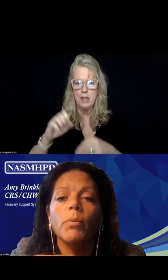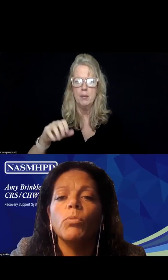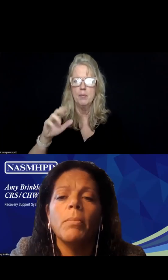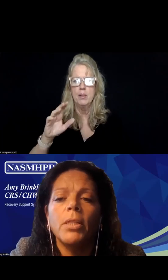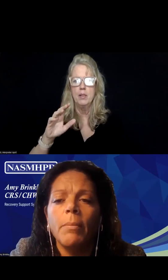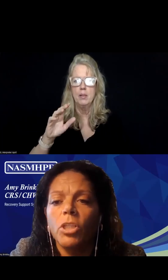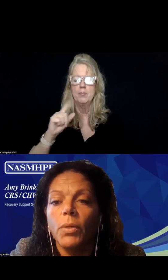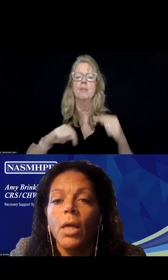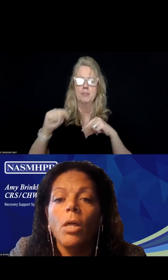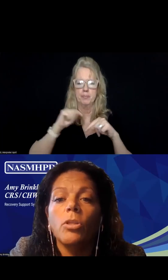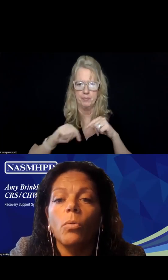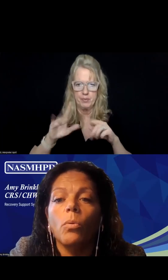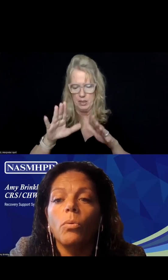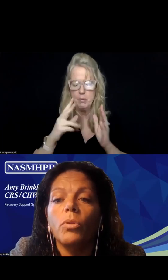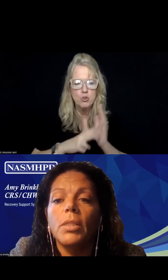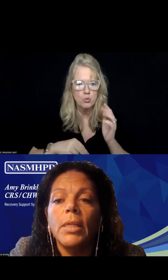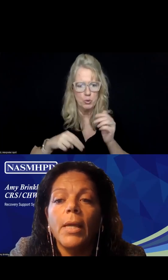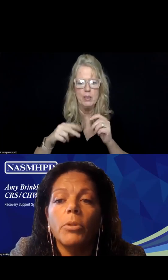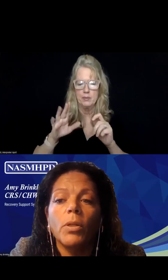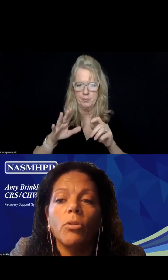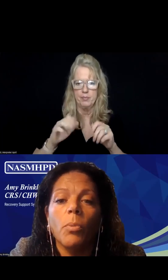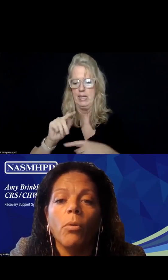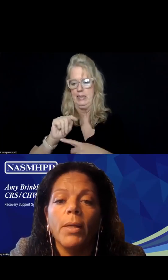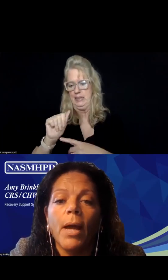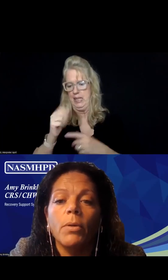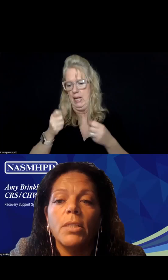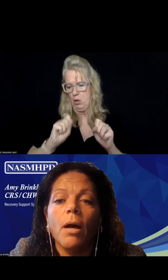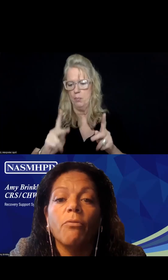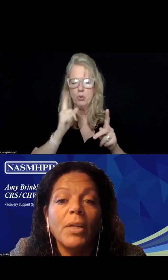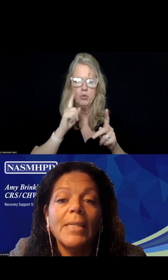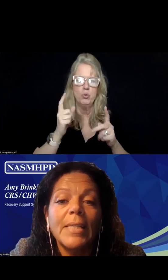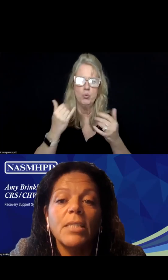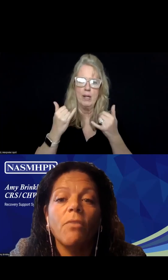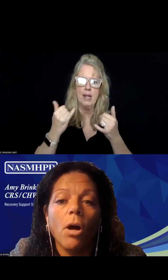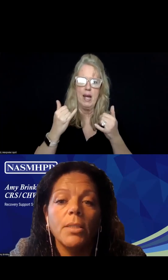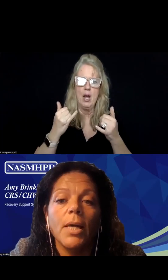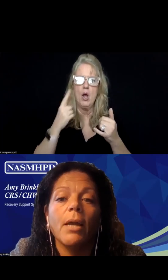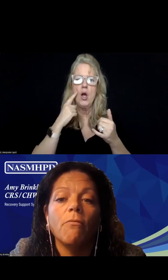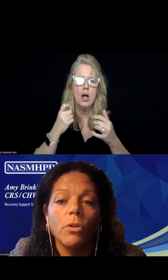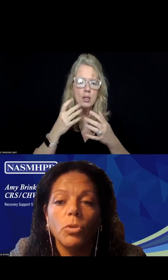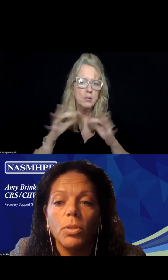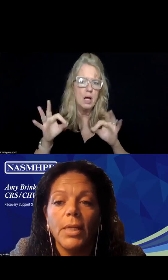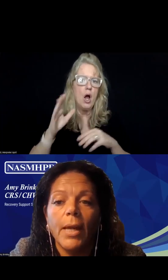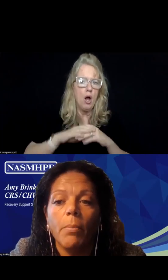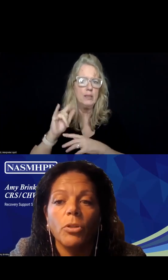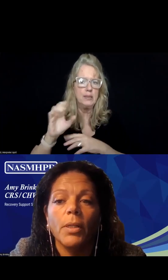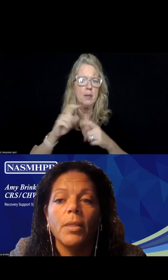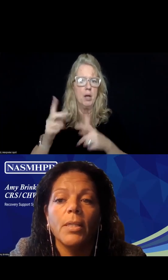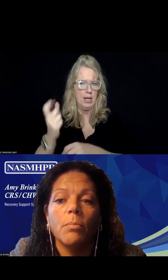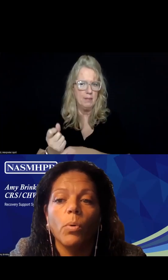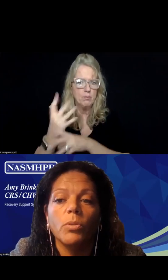I'm sorry, let me just read it. So the TA opportunity through Spark right now is free intensive on-site and virtual